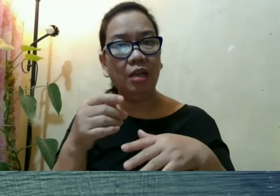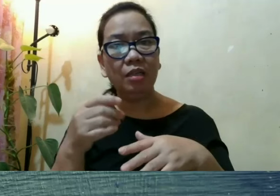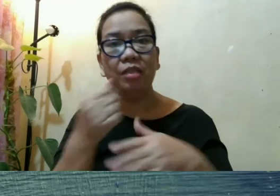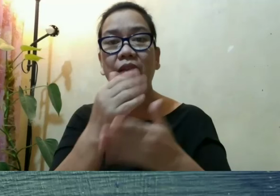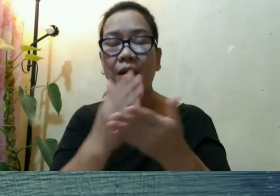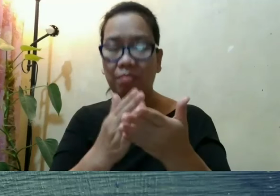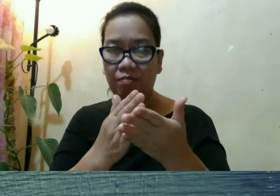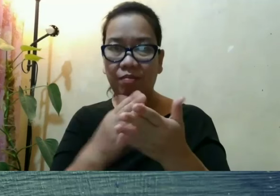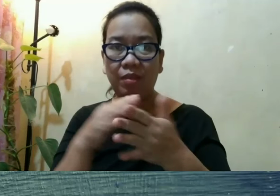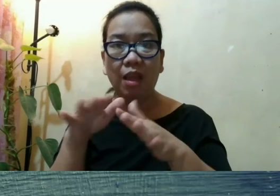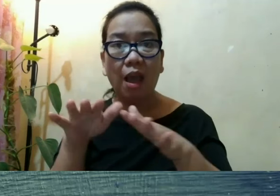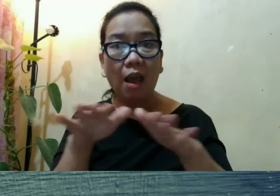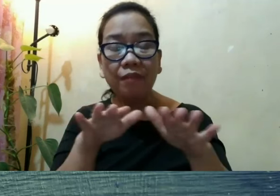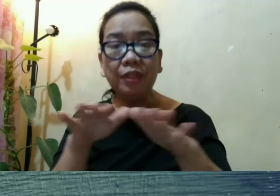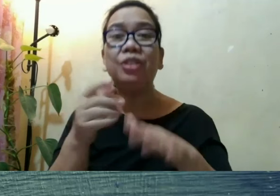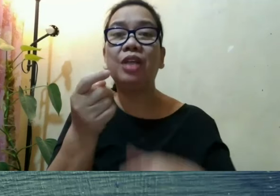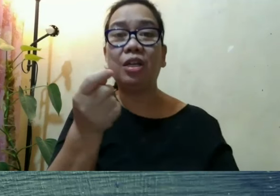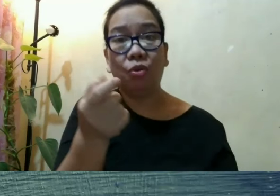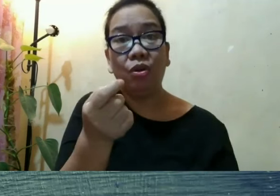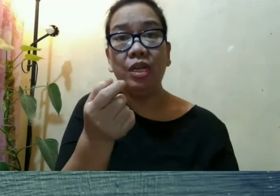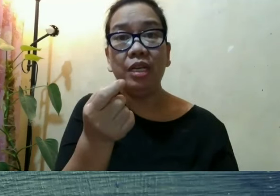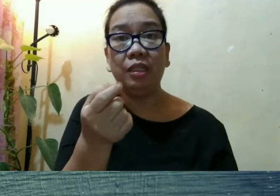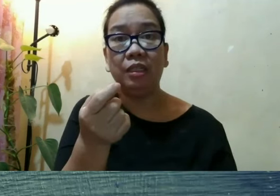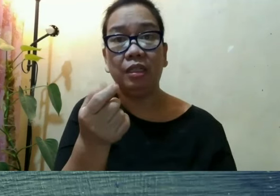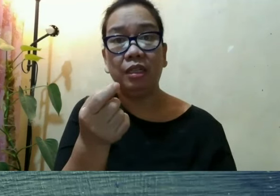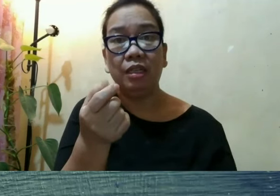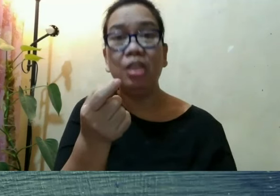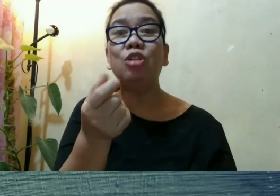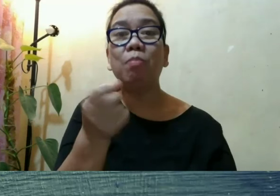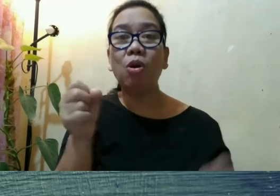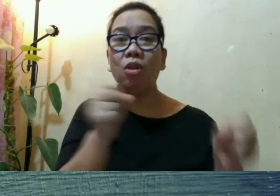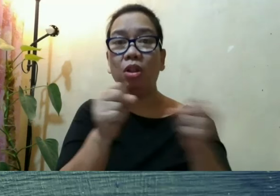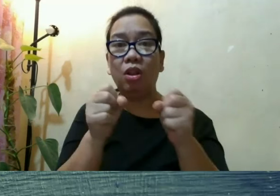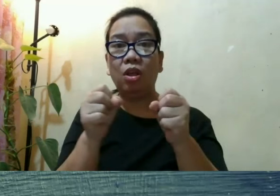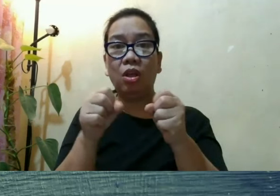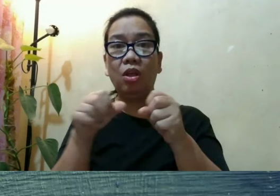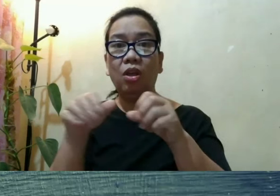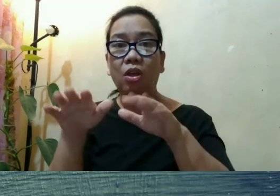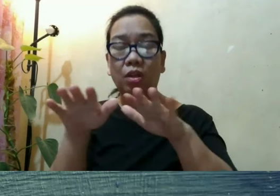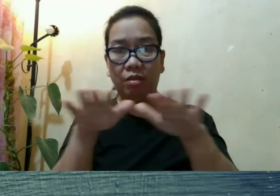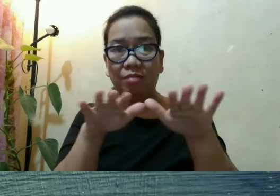are some aftershocks or little small